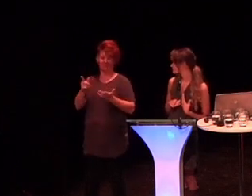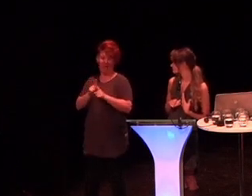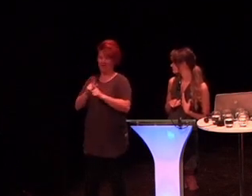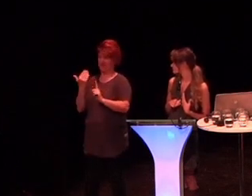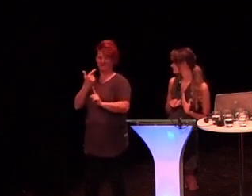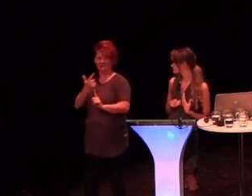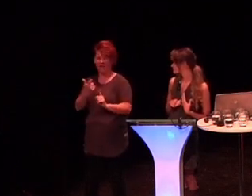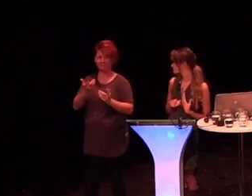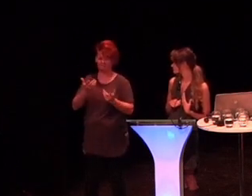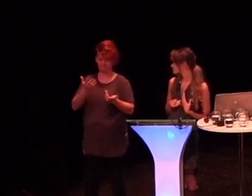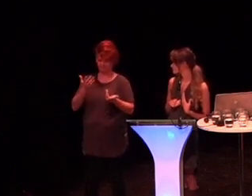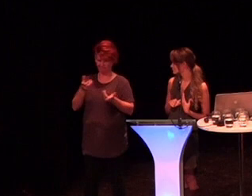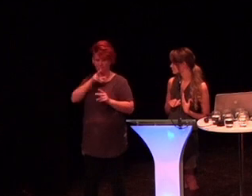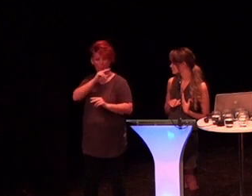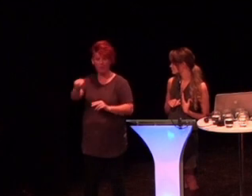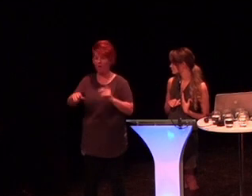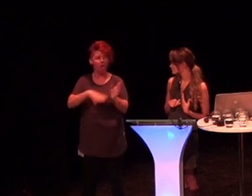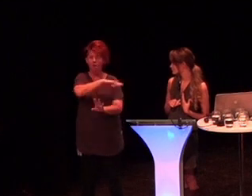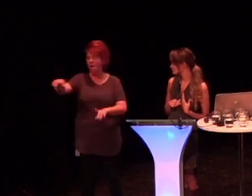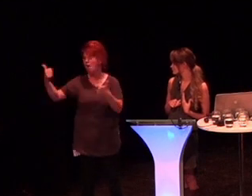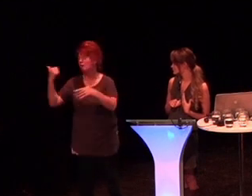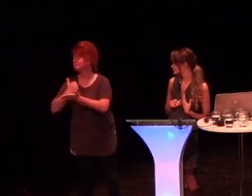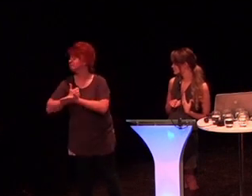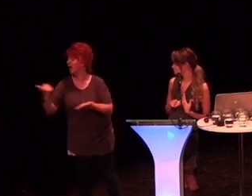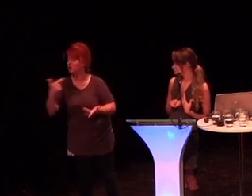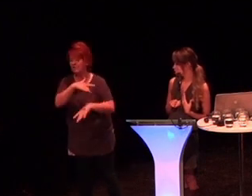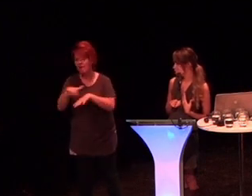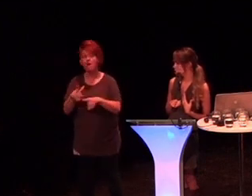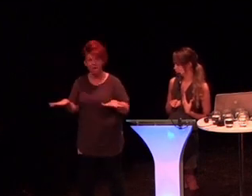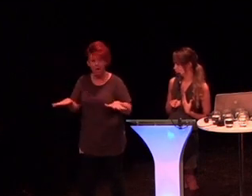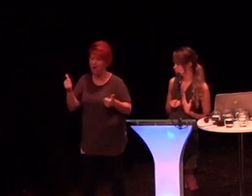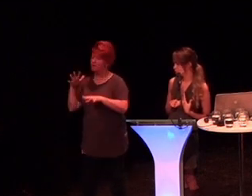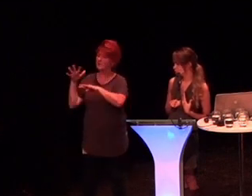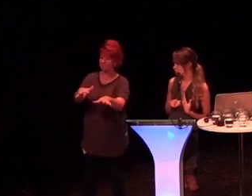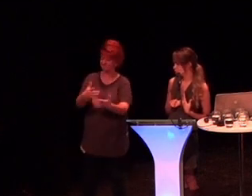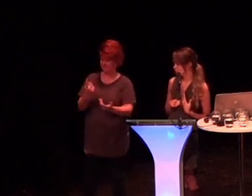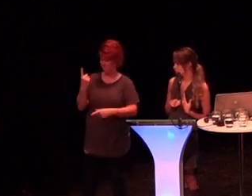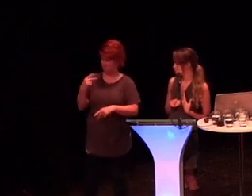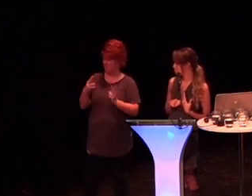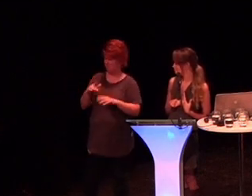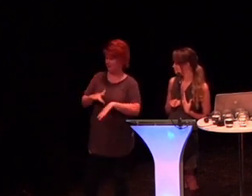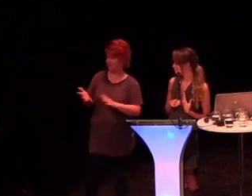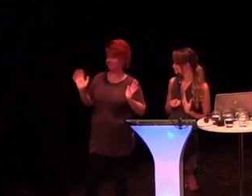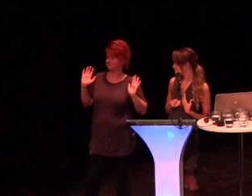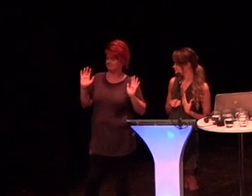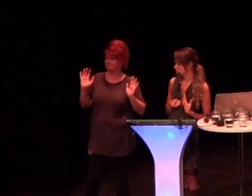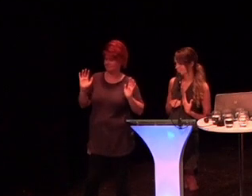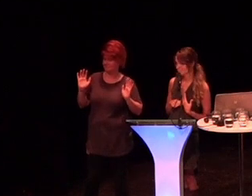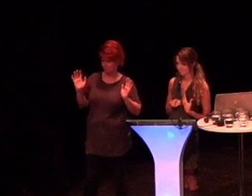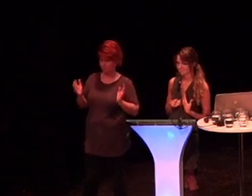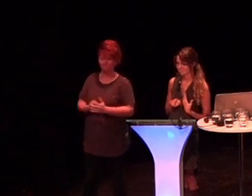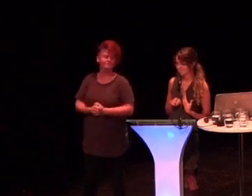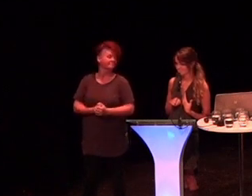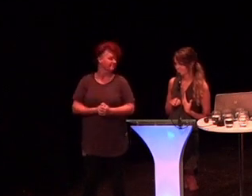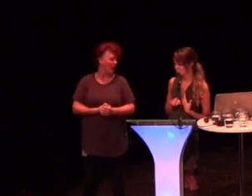publicity, making sure that gets out there, like it's been said earlier. Word of mouth is a great thing and things get recommended. But if it's just a